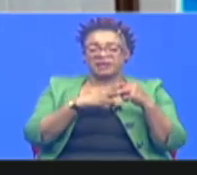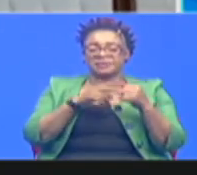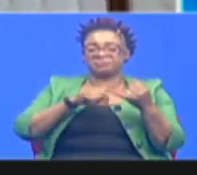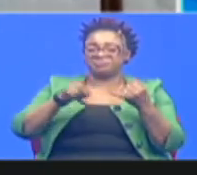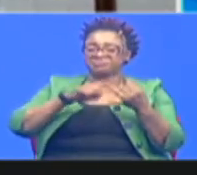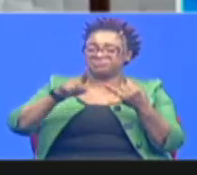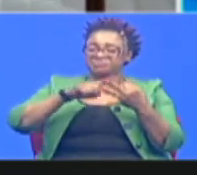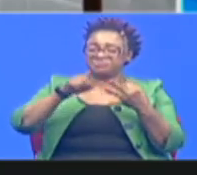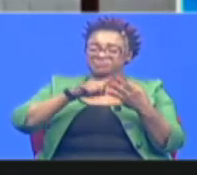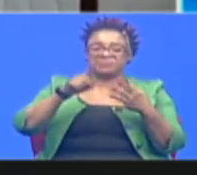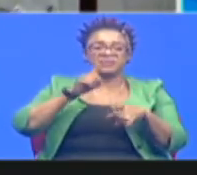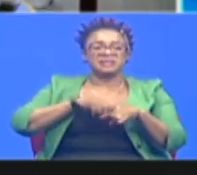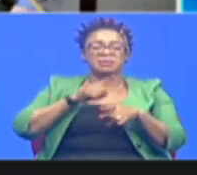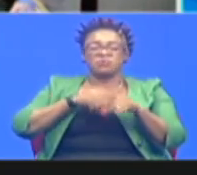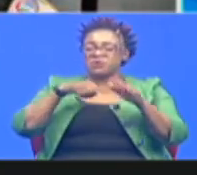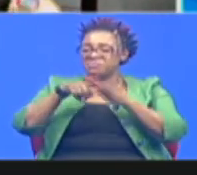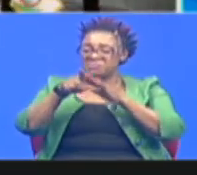we went round in